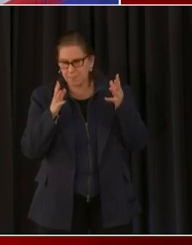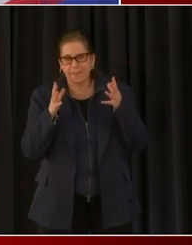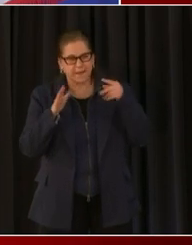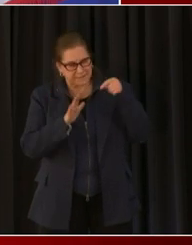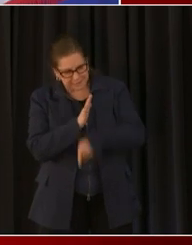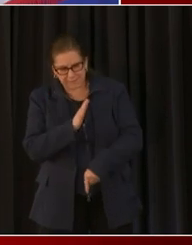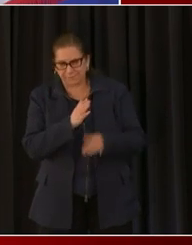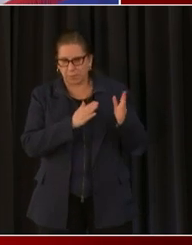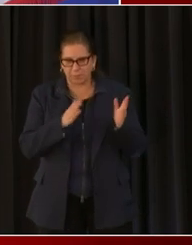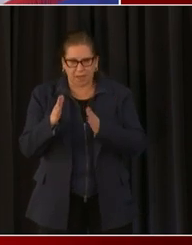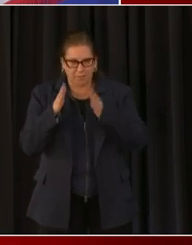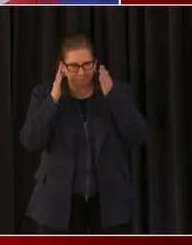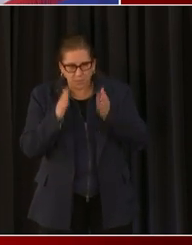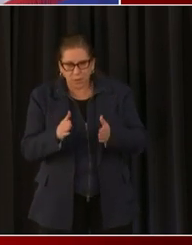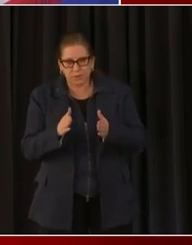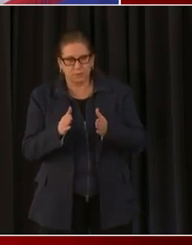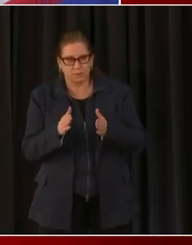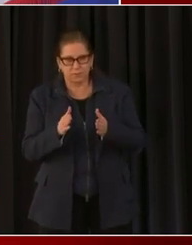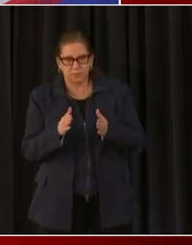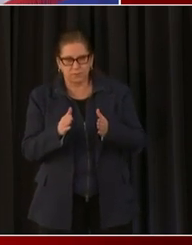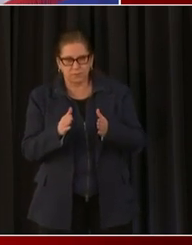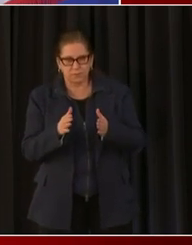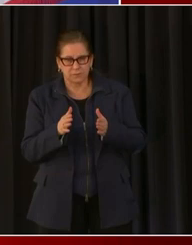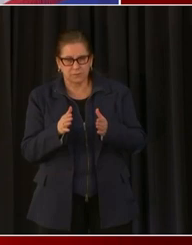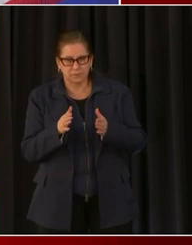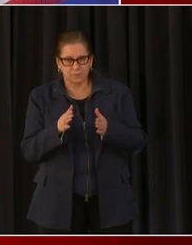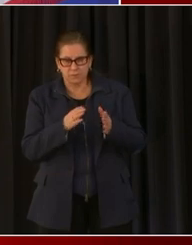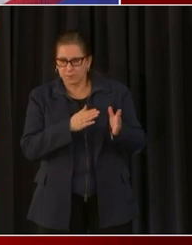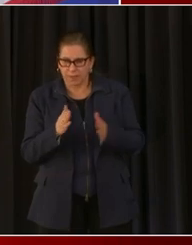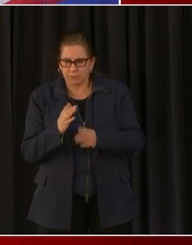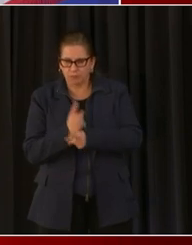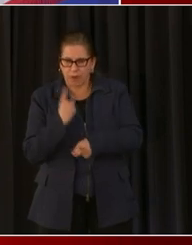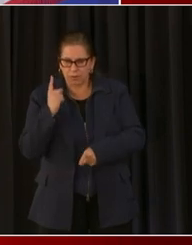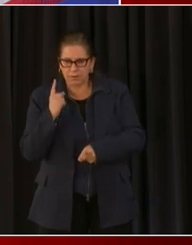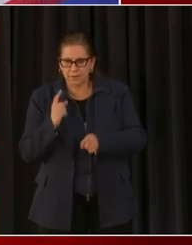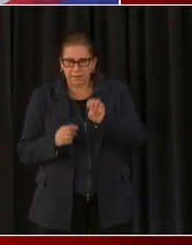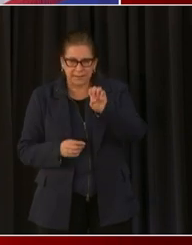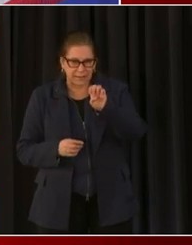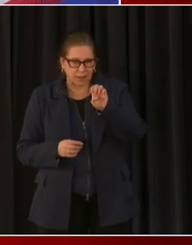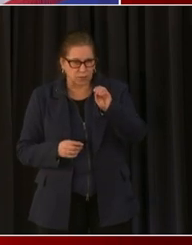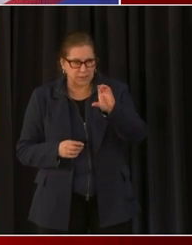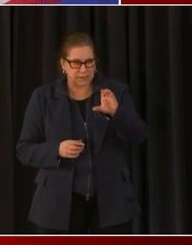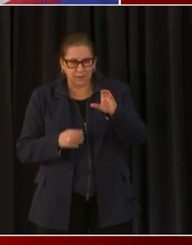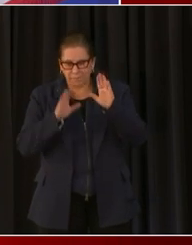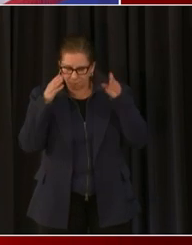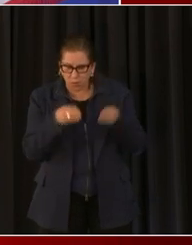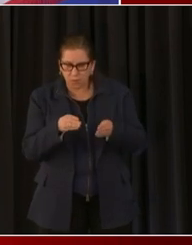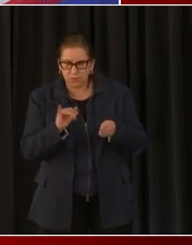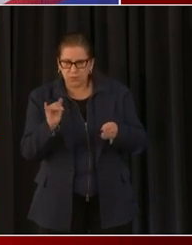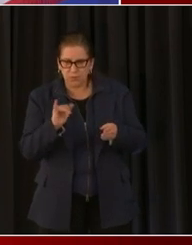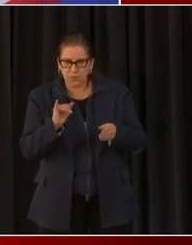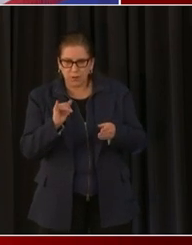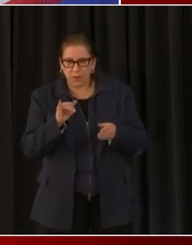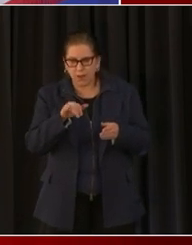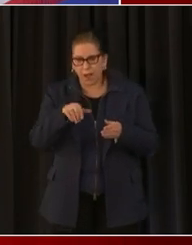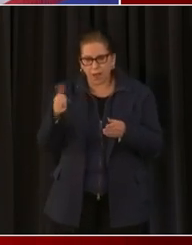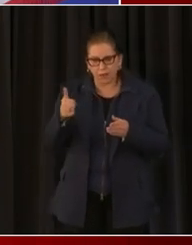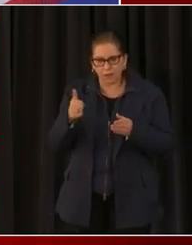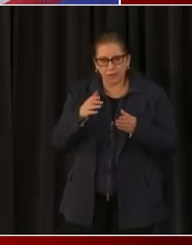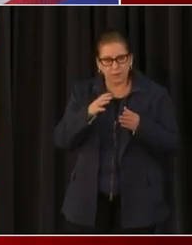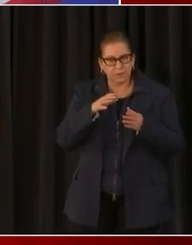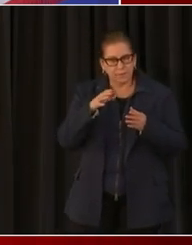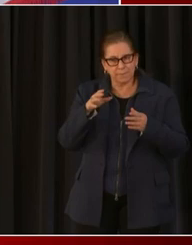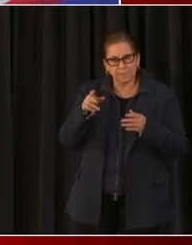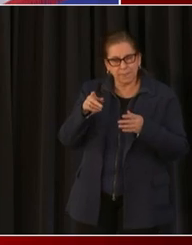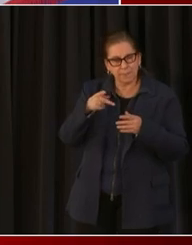Our EOC has been very focused. Our teachers have been very focused at both pivoting to a virtual